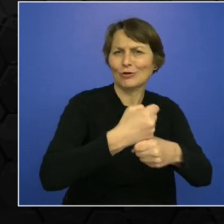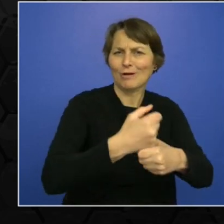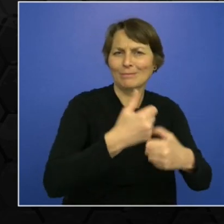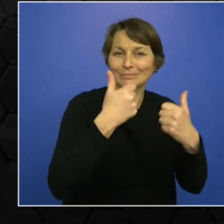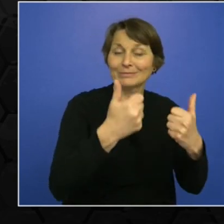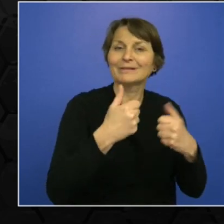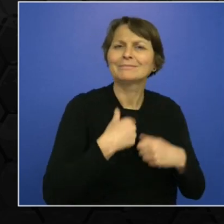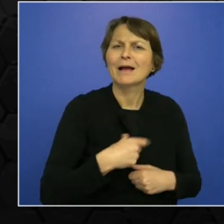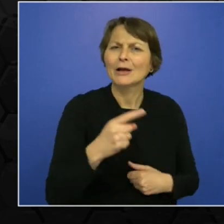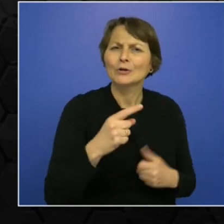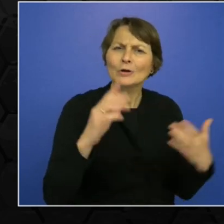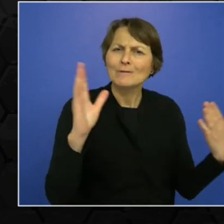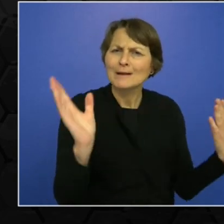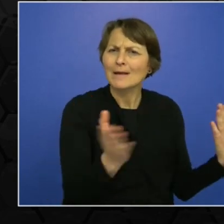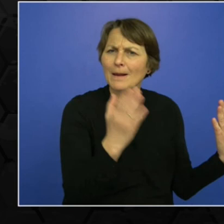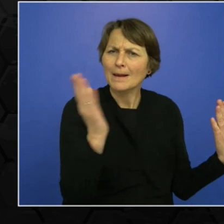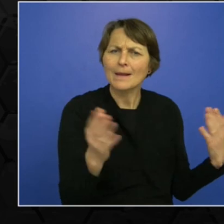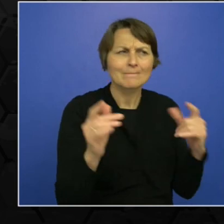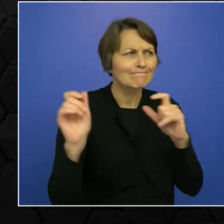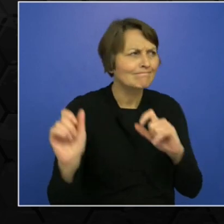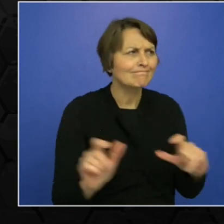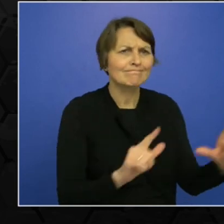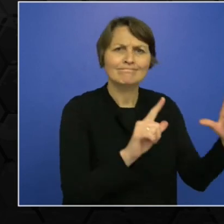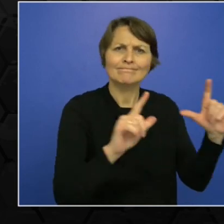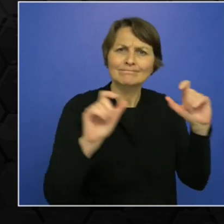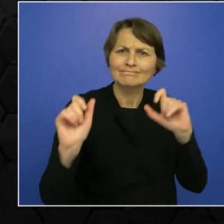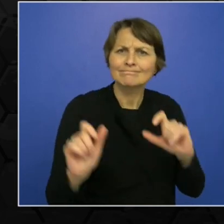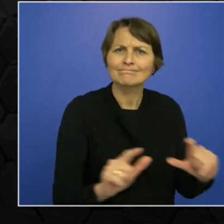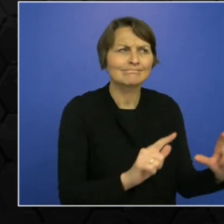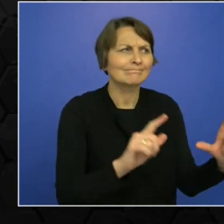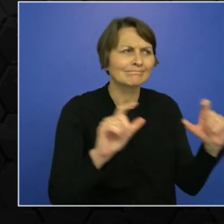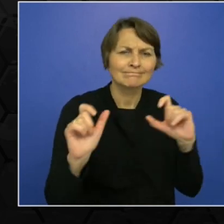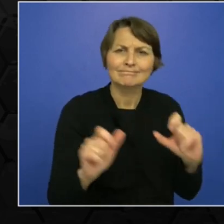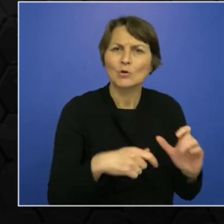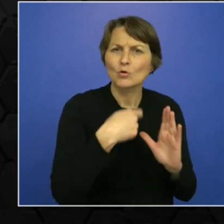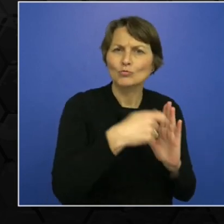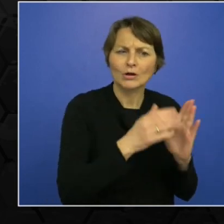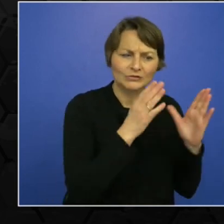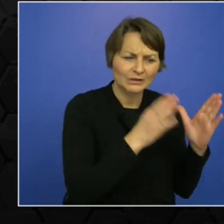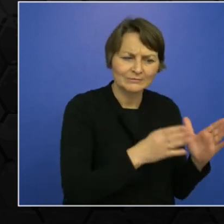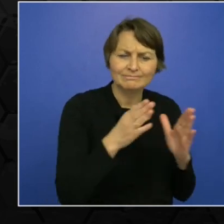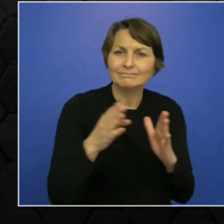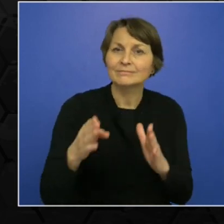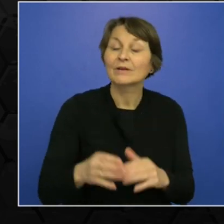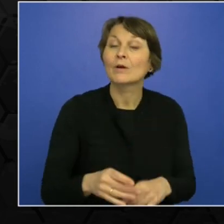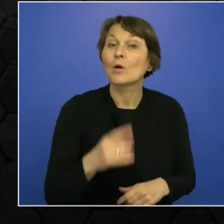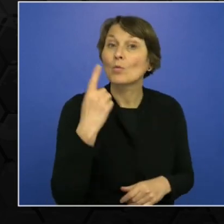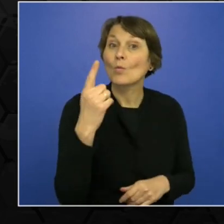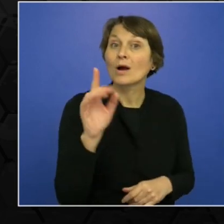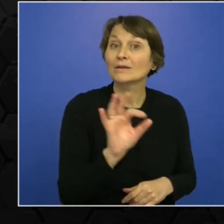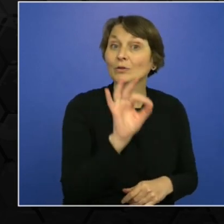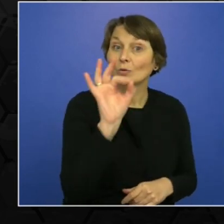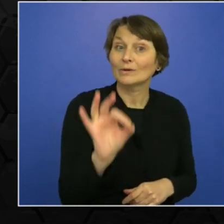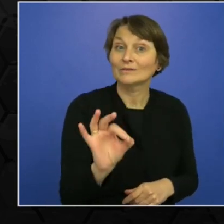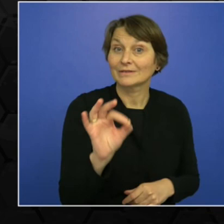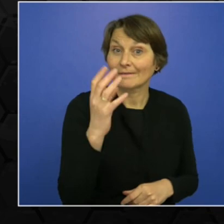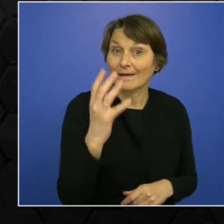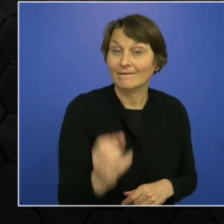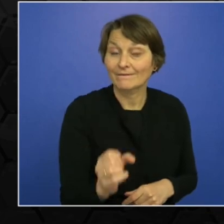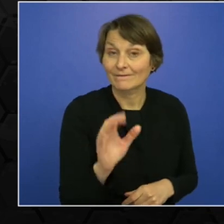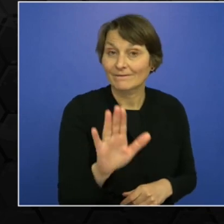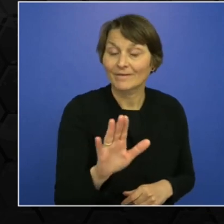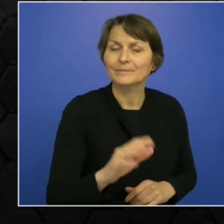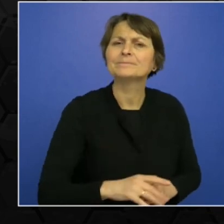us through your entire project. It was just extremely well done. We have one question for you. So what advice would you